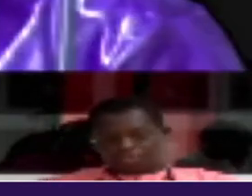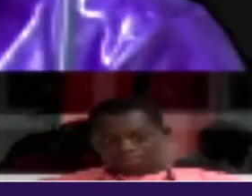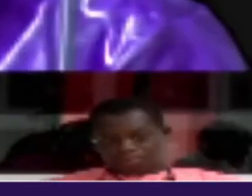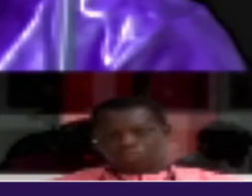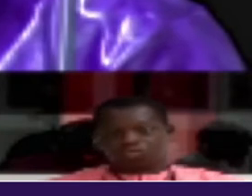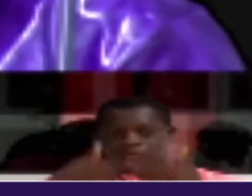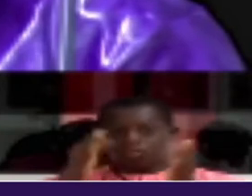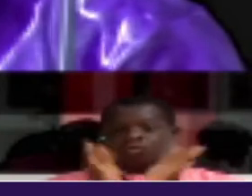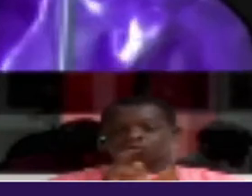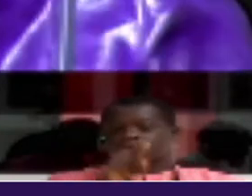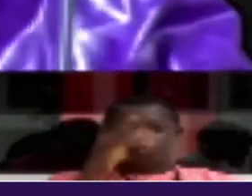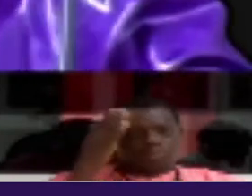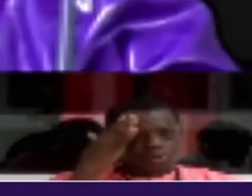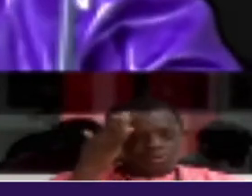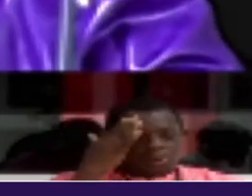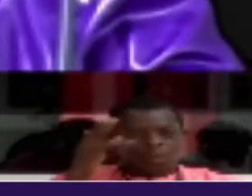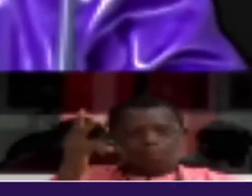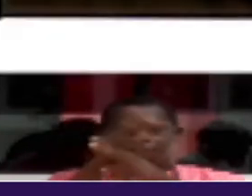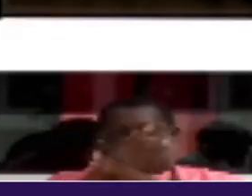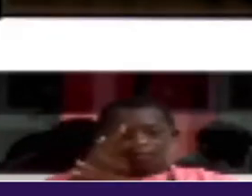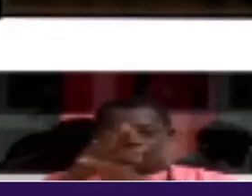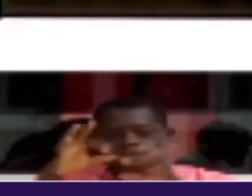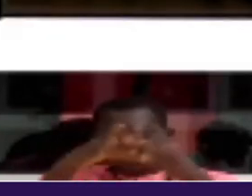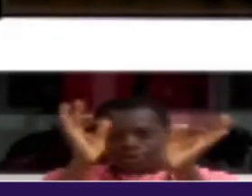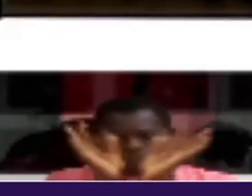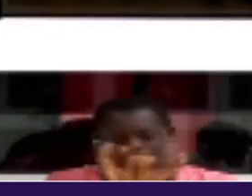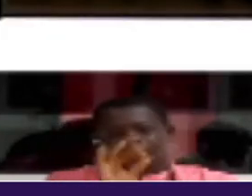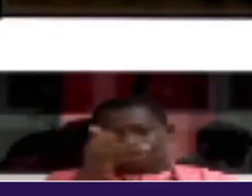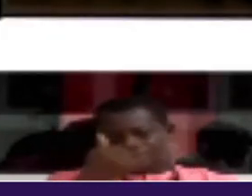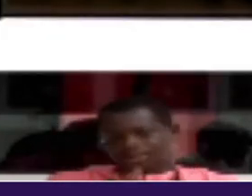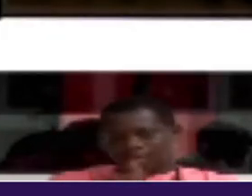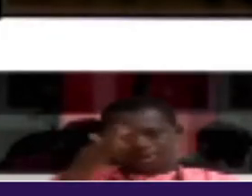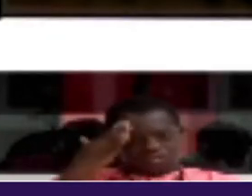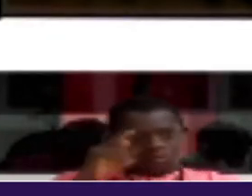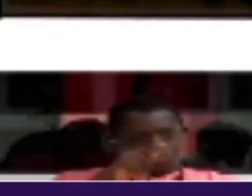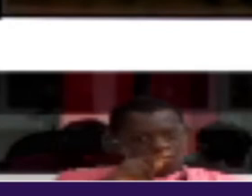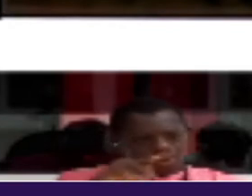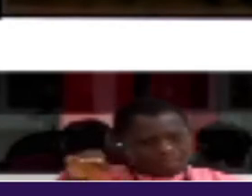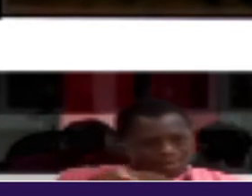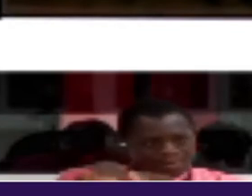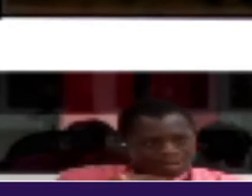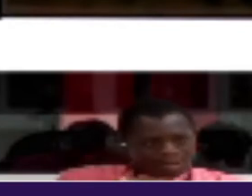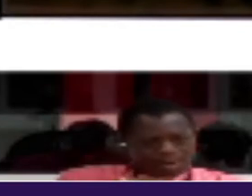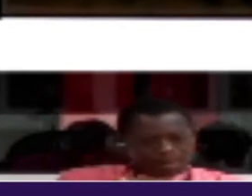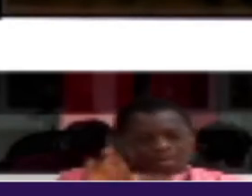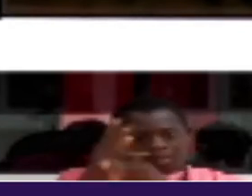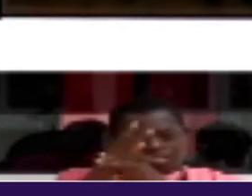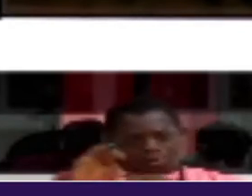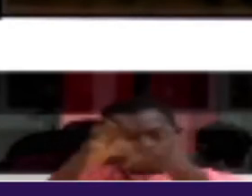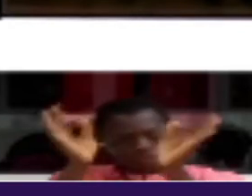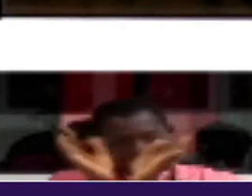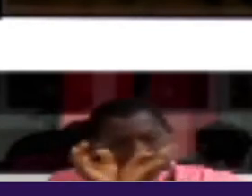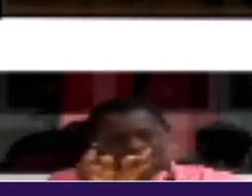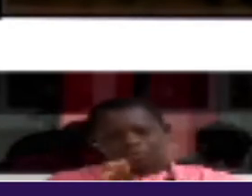the patrol team? Yes, I know the patrol team. Were you a member of the patrol team? It was